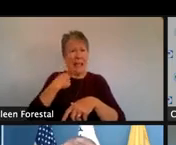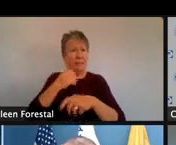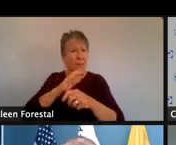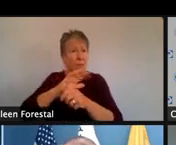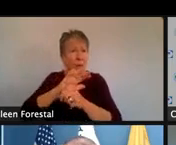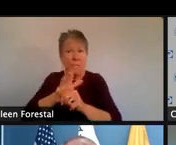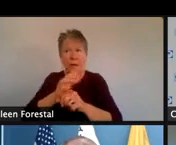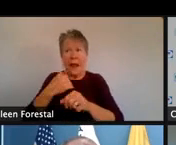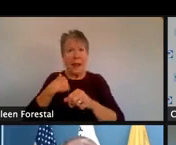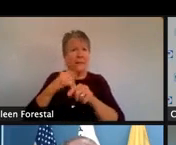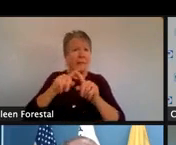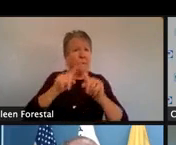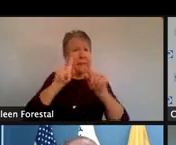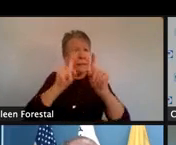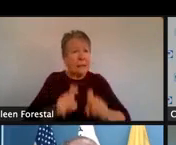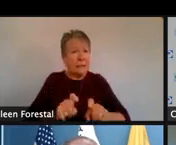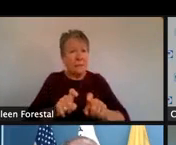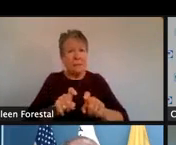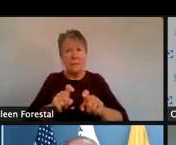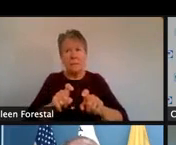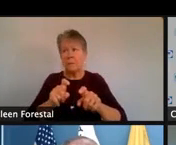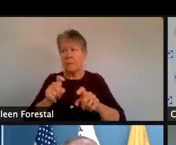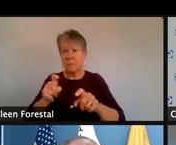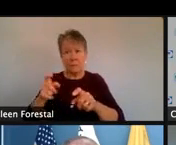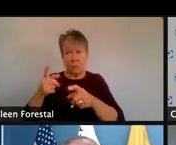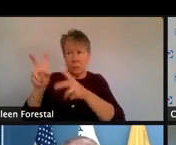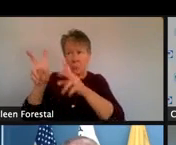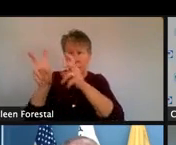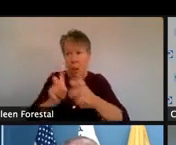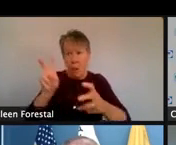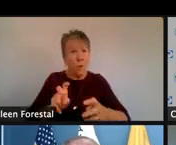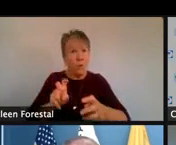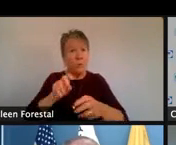rules? Is Newark violating that, or did they have your blessing?